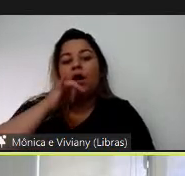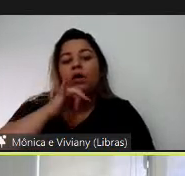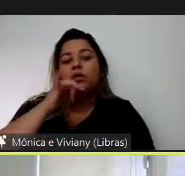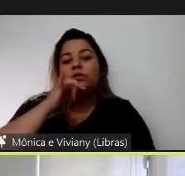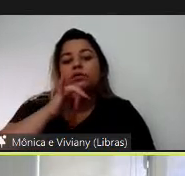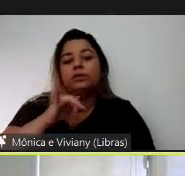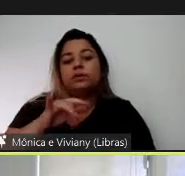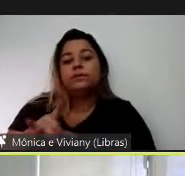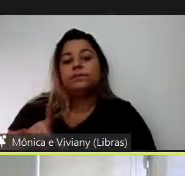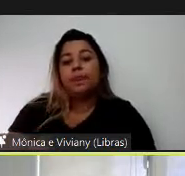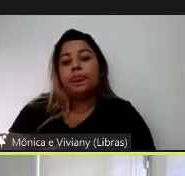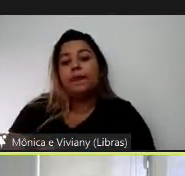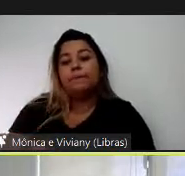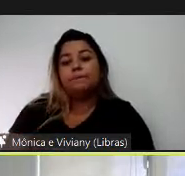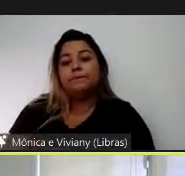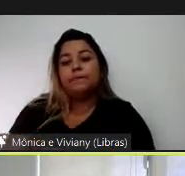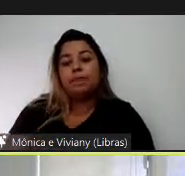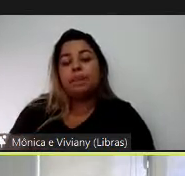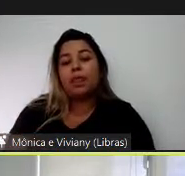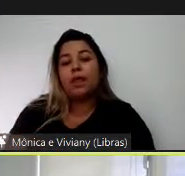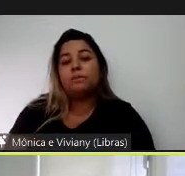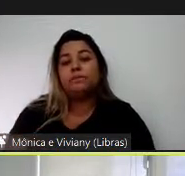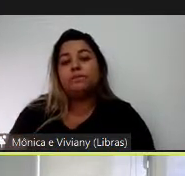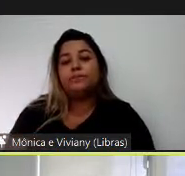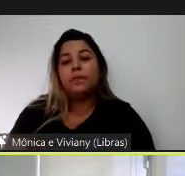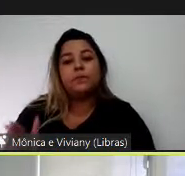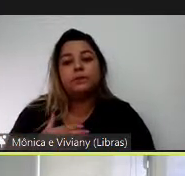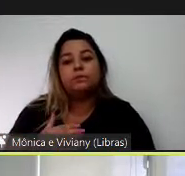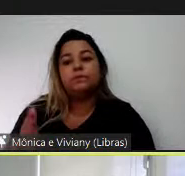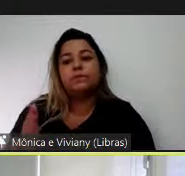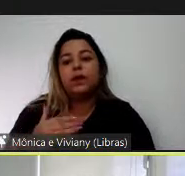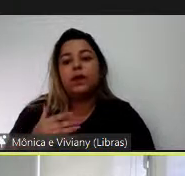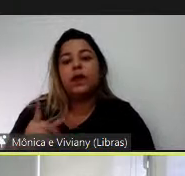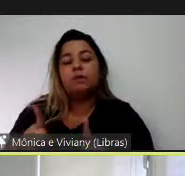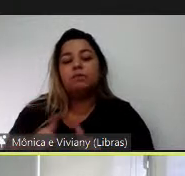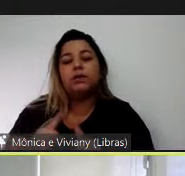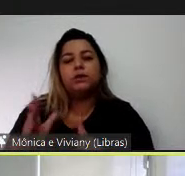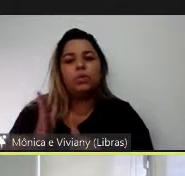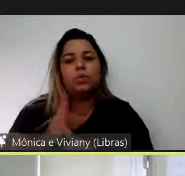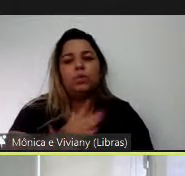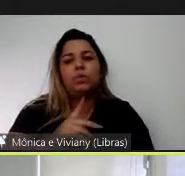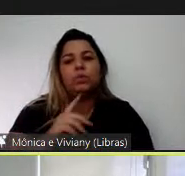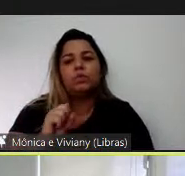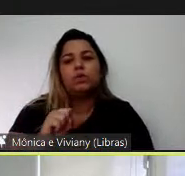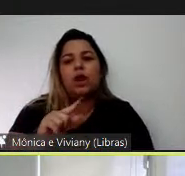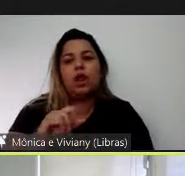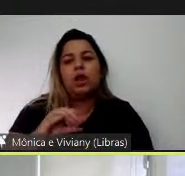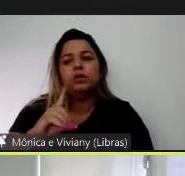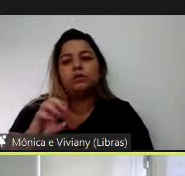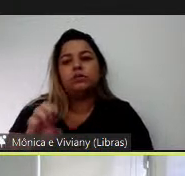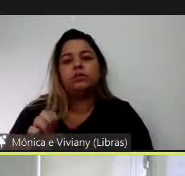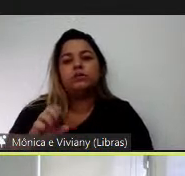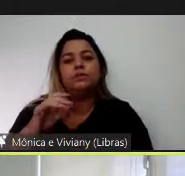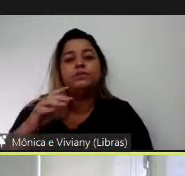health, which also has a transversality in the network.